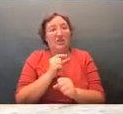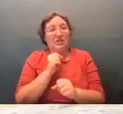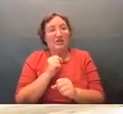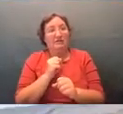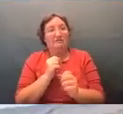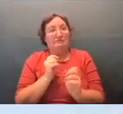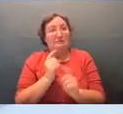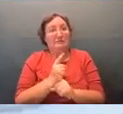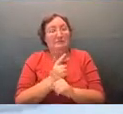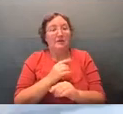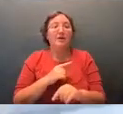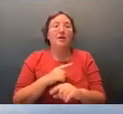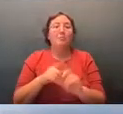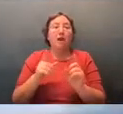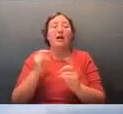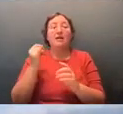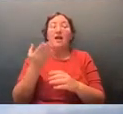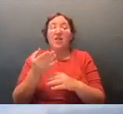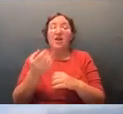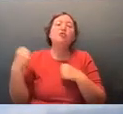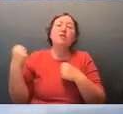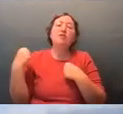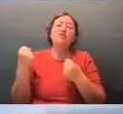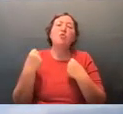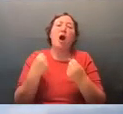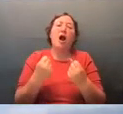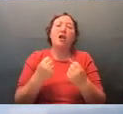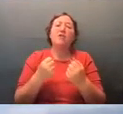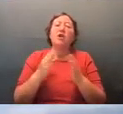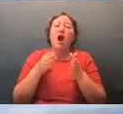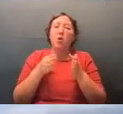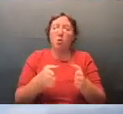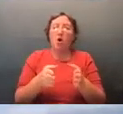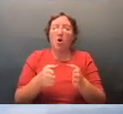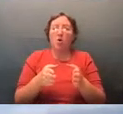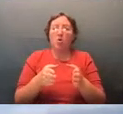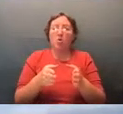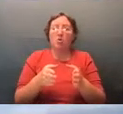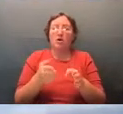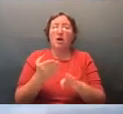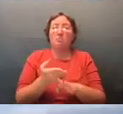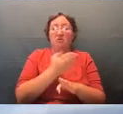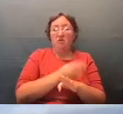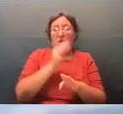You just have to drive back on road that is just before the Mammoth.